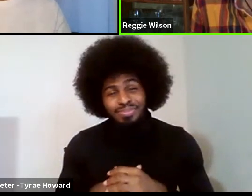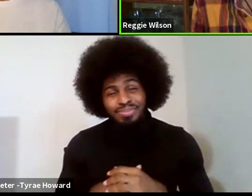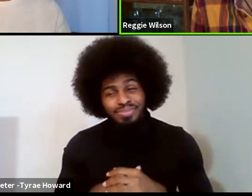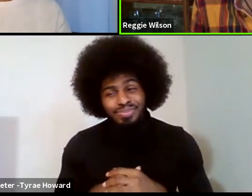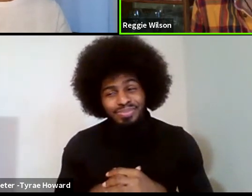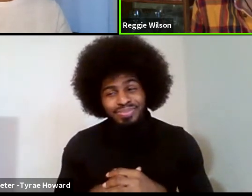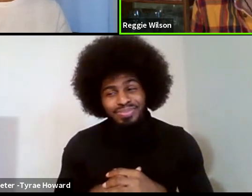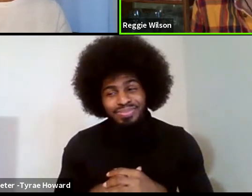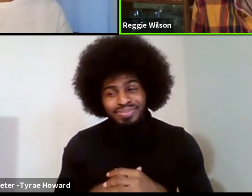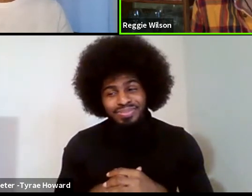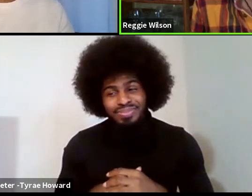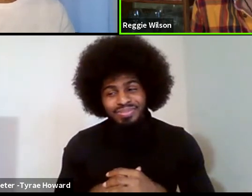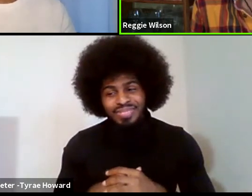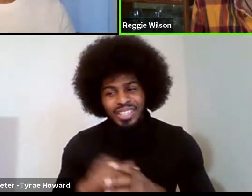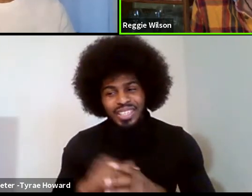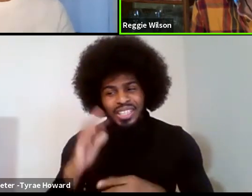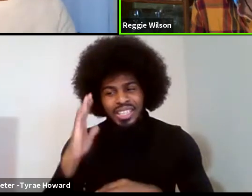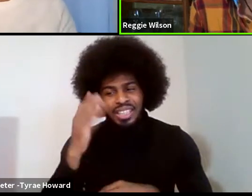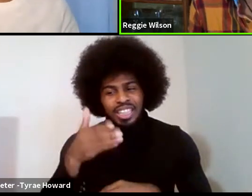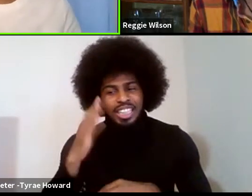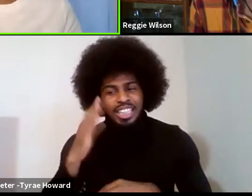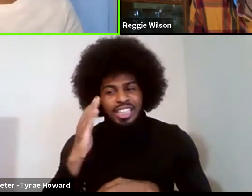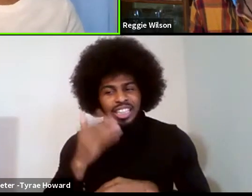I shouldn't look at my phone while I'm on here.